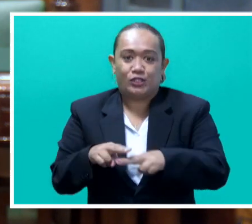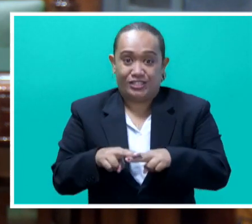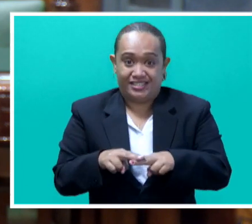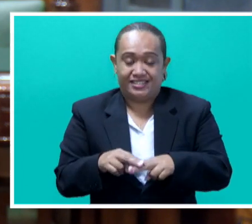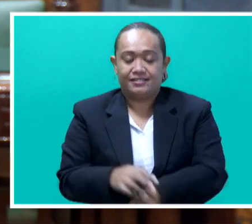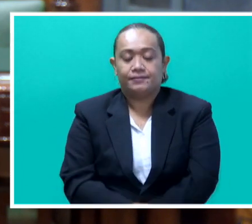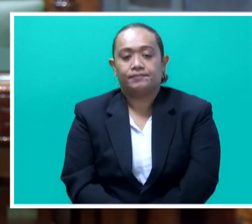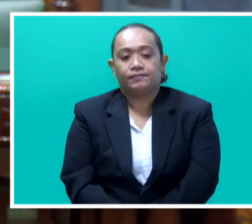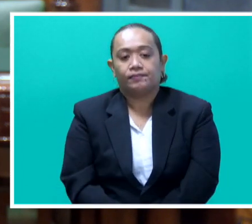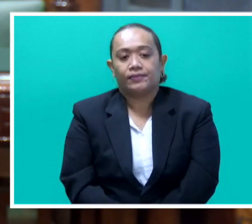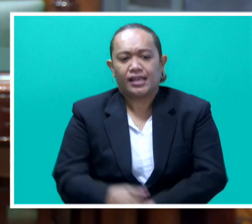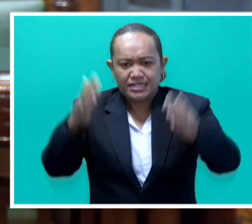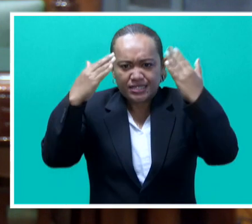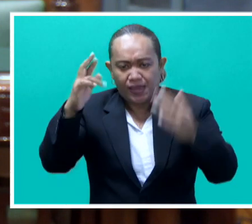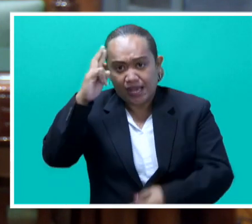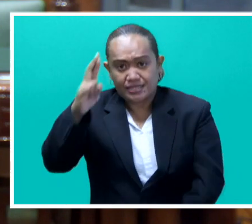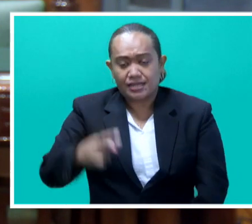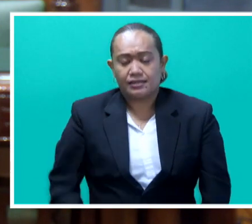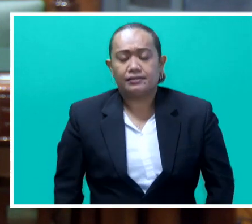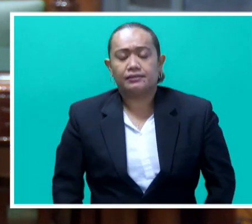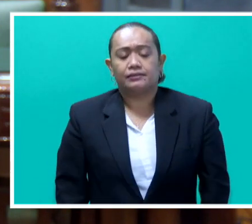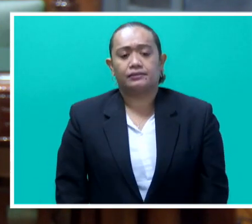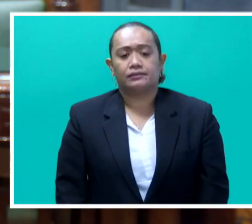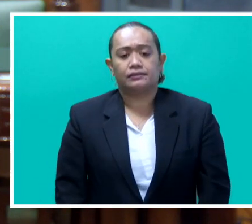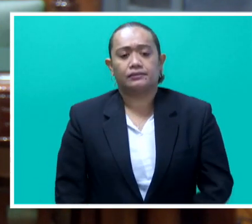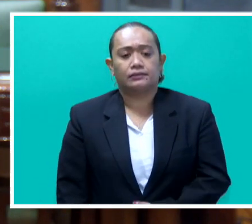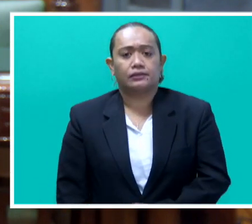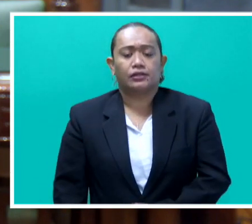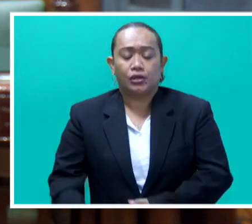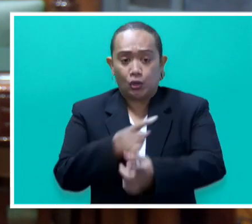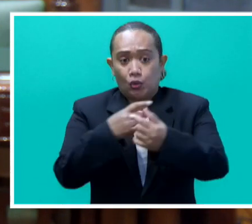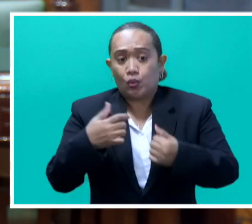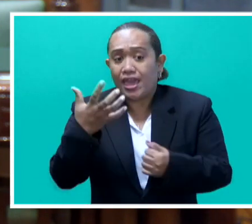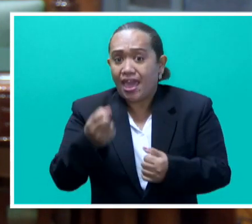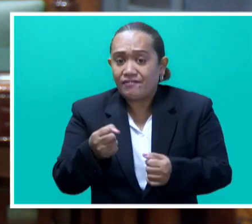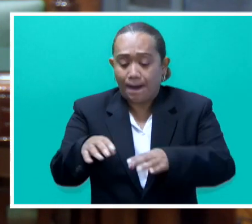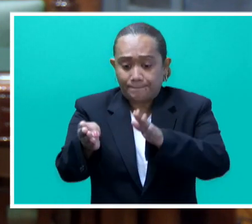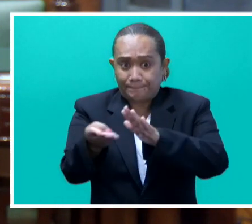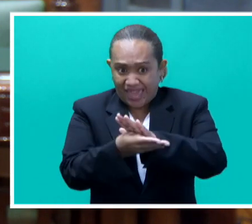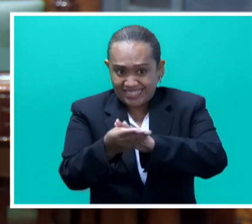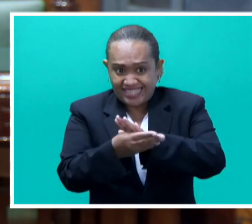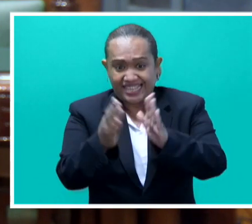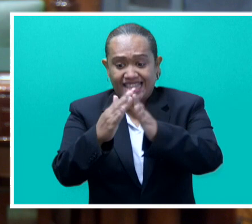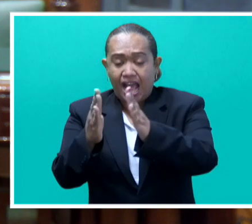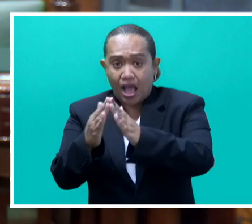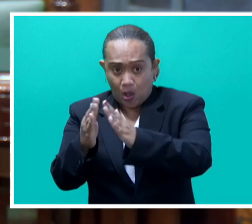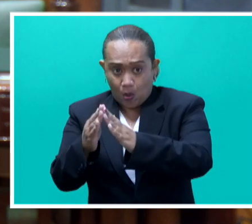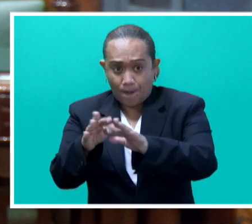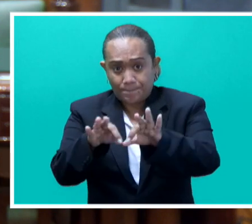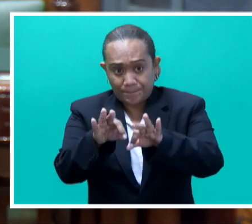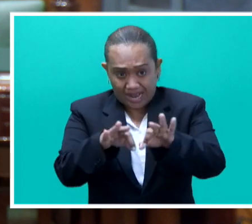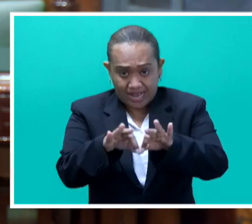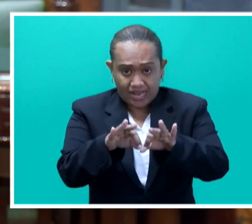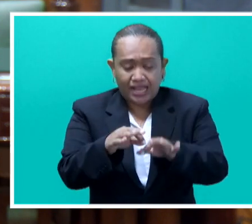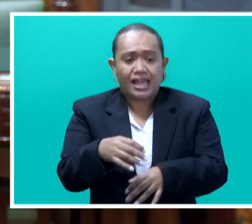Speaker, sir, although the existing laws have the basic town planning and land development control provisions that are still applied